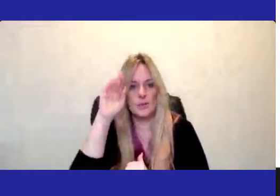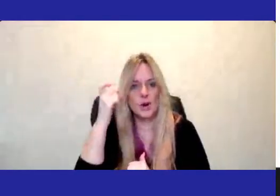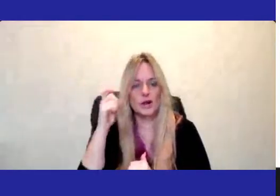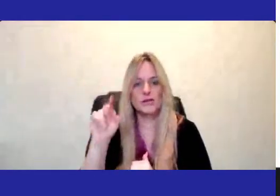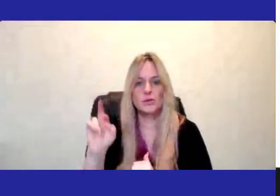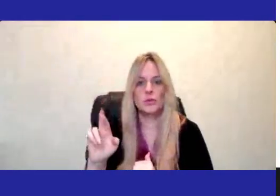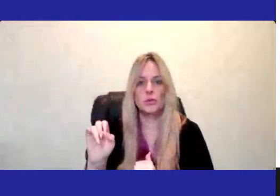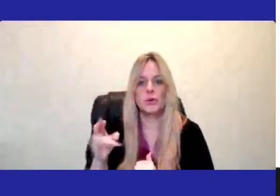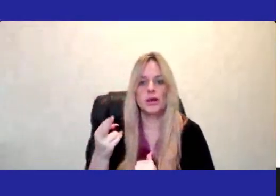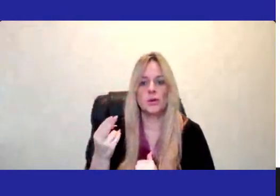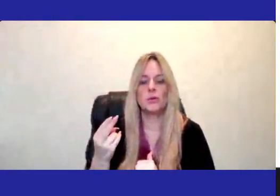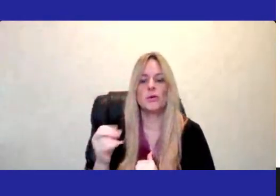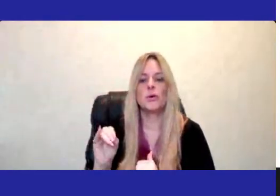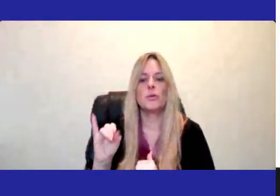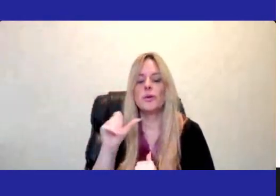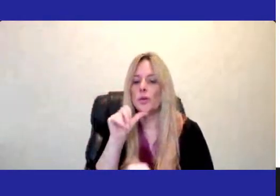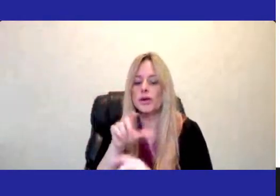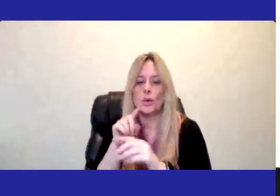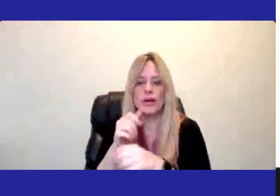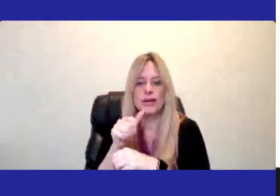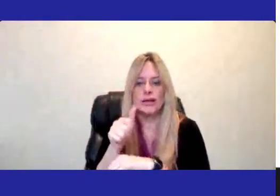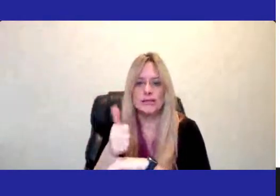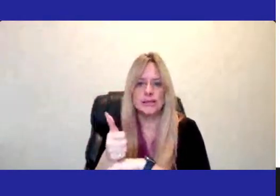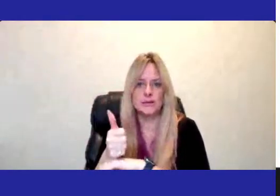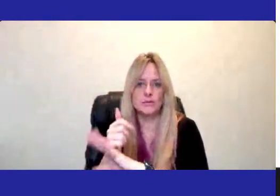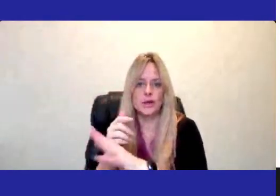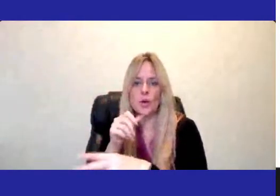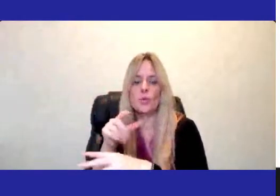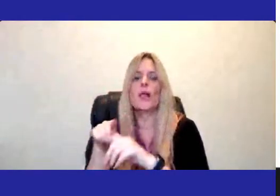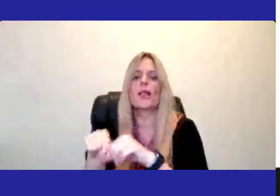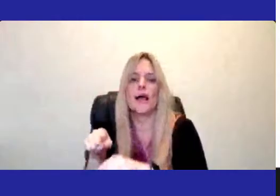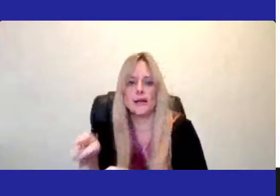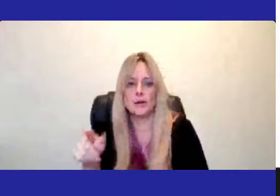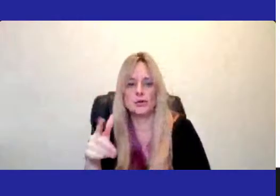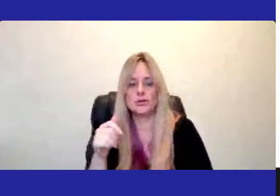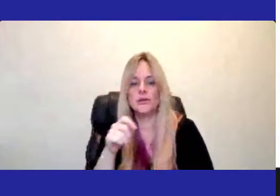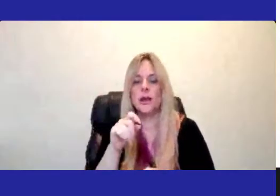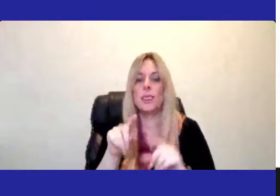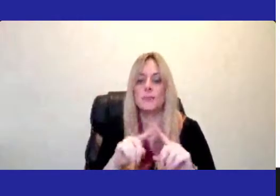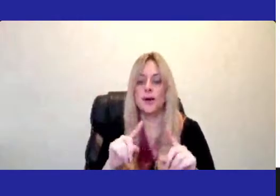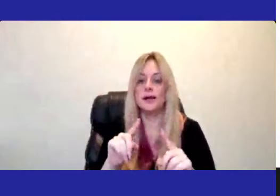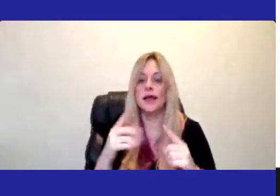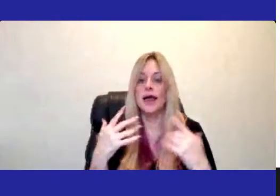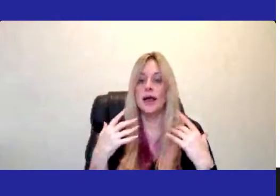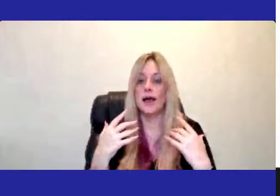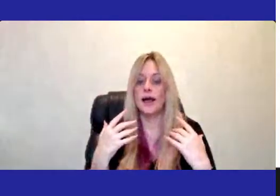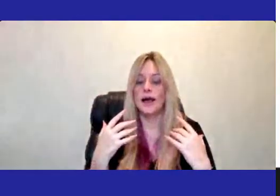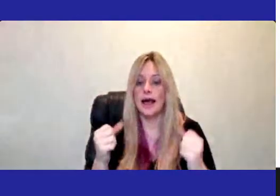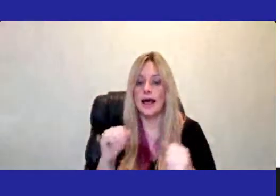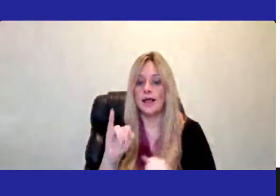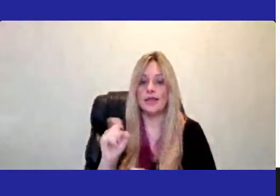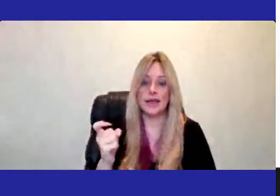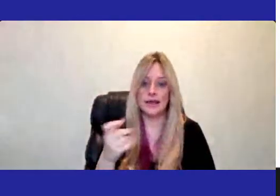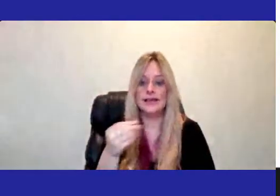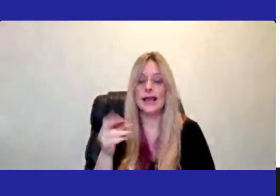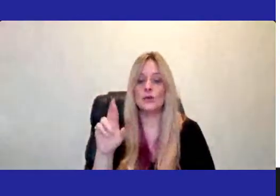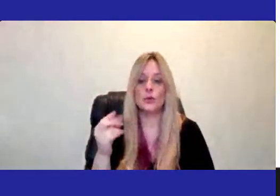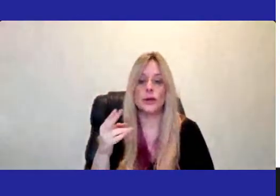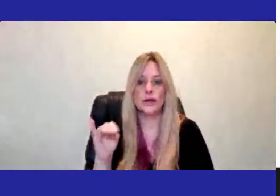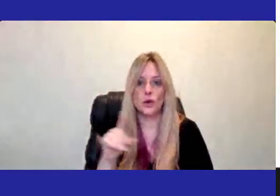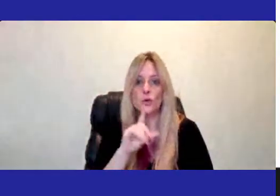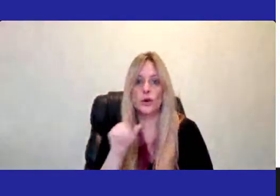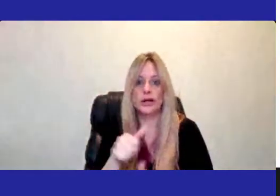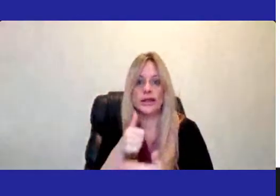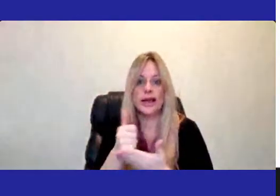those linkages long-standing. But Healthix and Rio really helps us with non-H&H, so the admissions that occur to